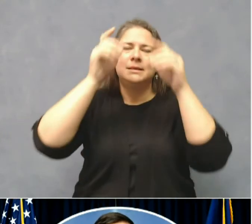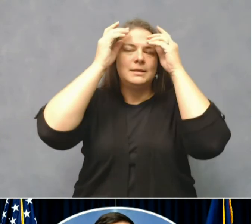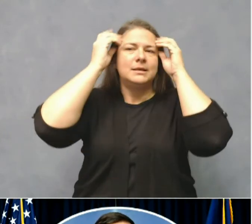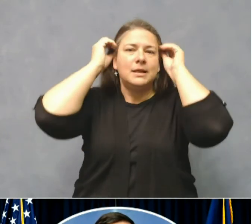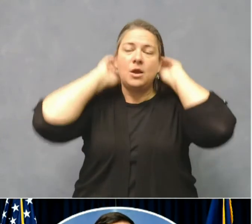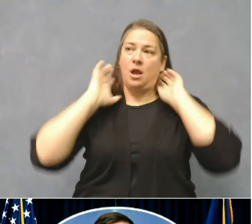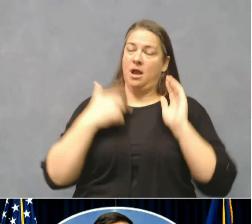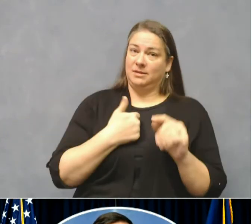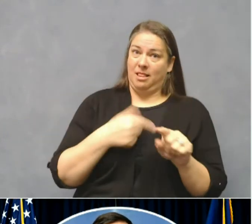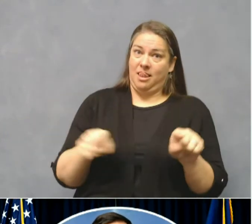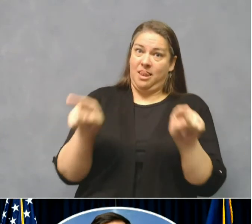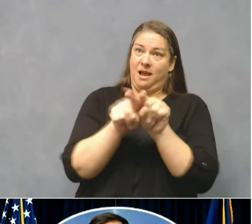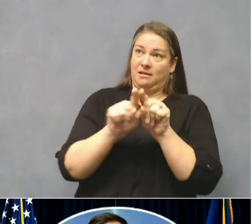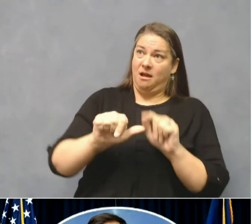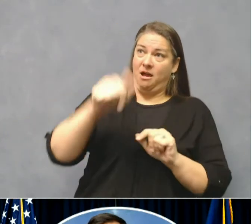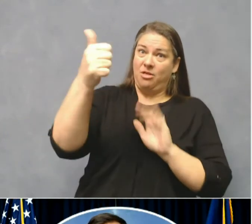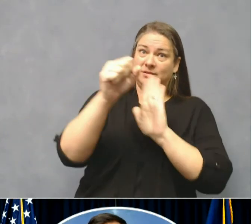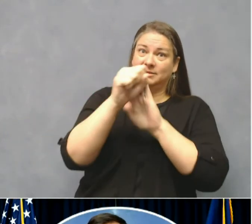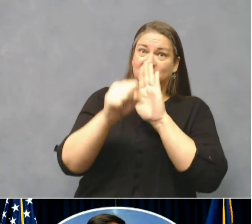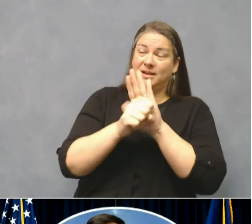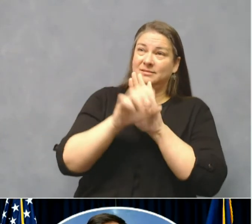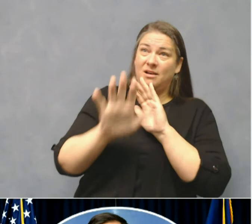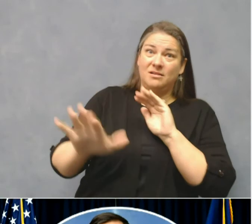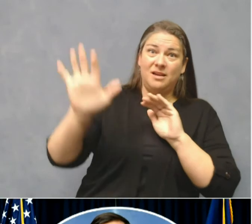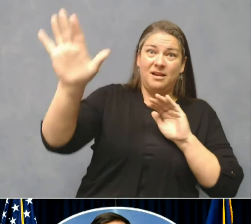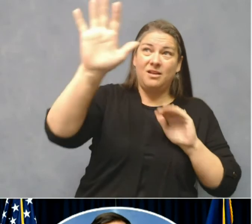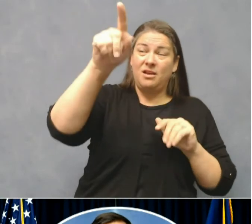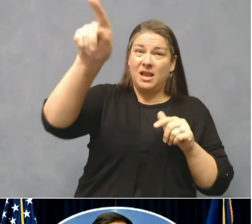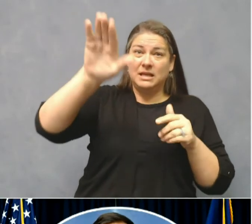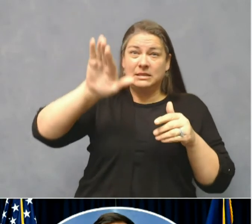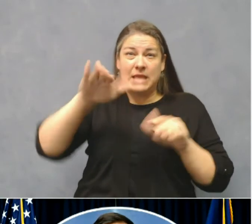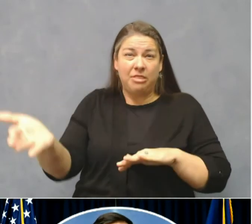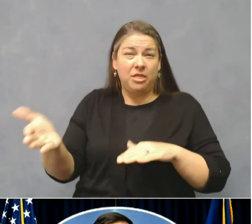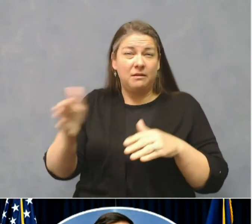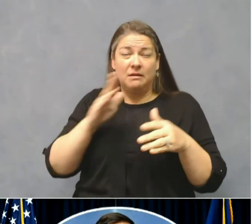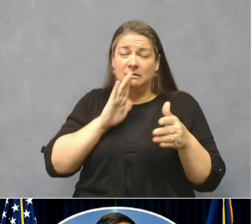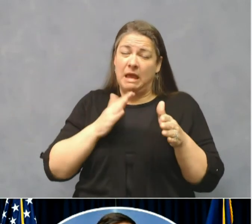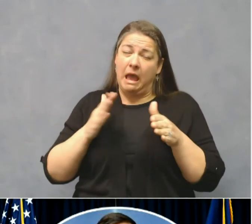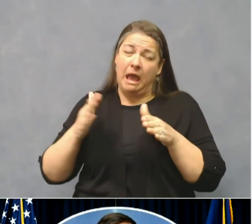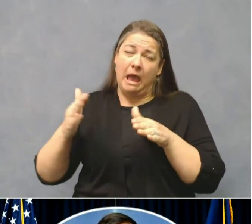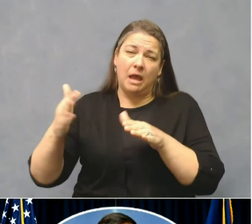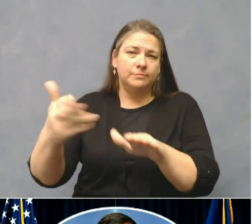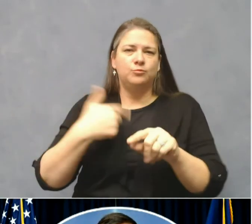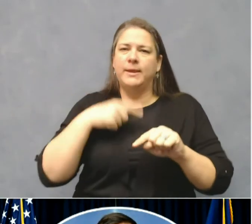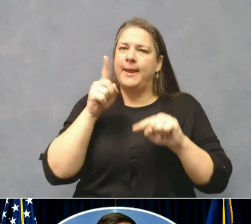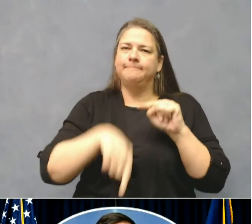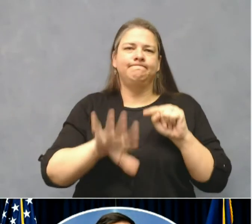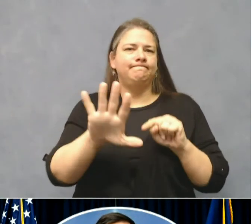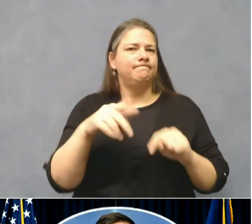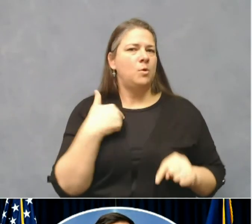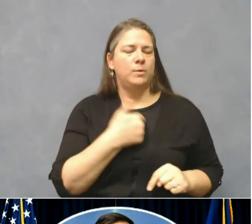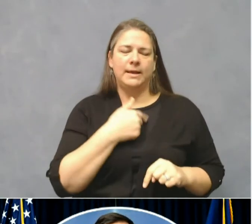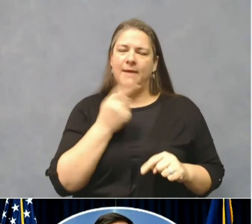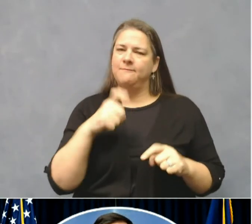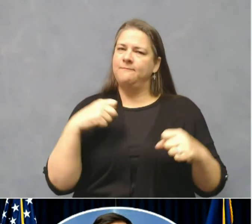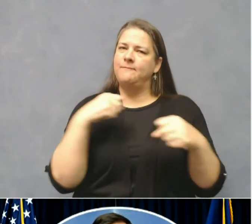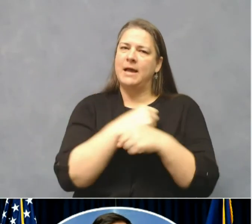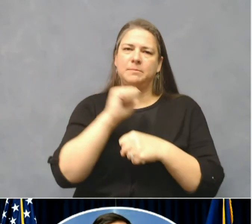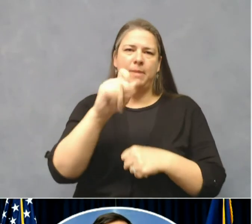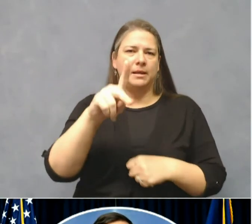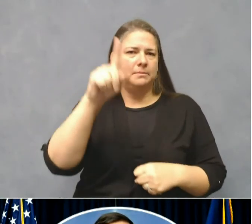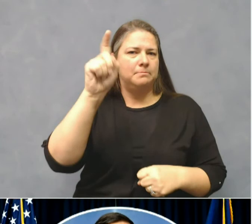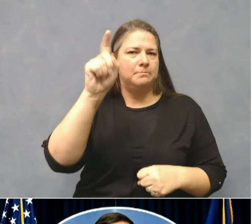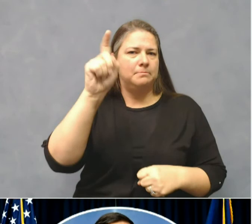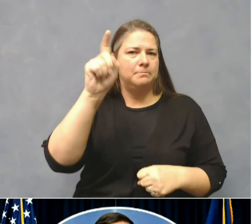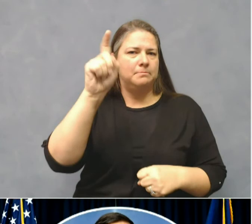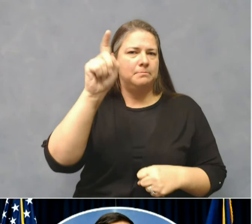many other places across the country. We are not surrendering. We are fighting back. It's not always going to be popular. It's going to